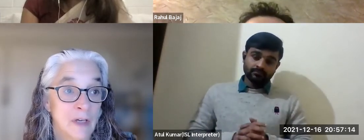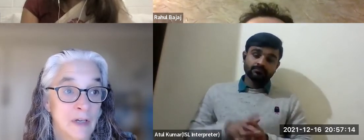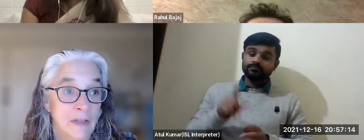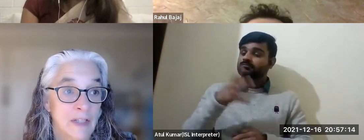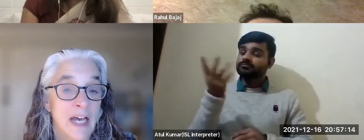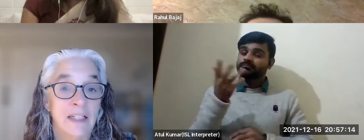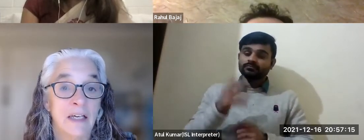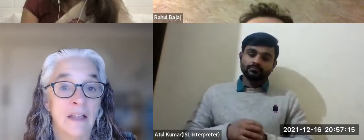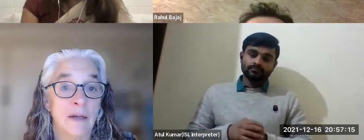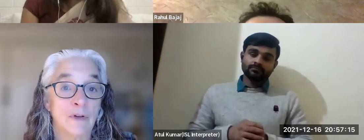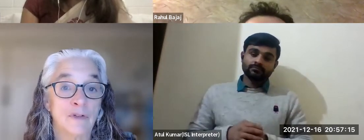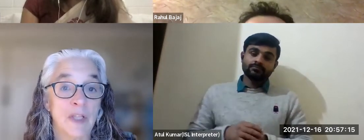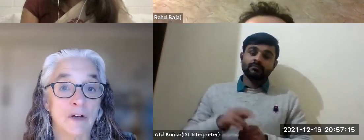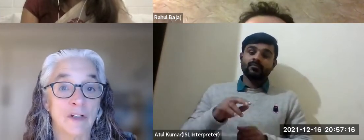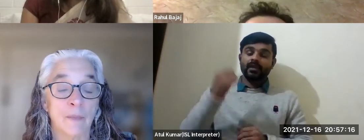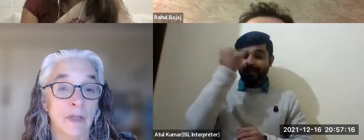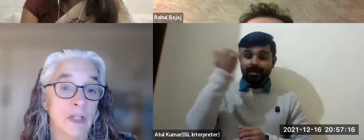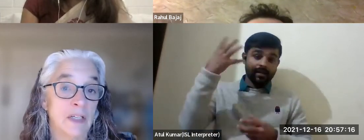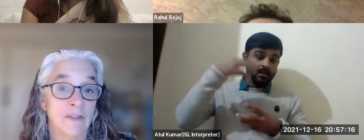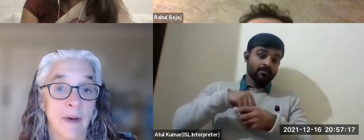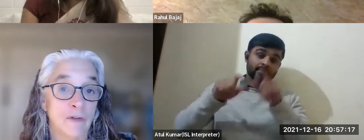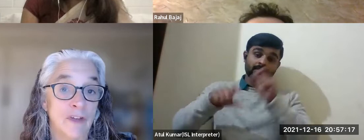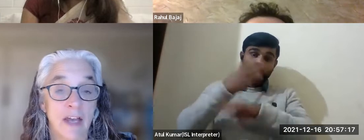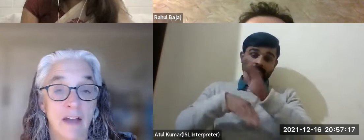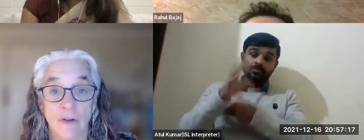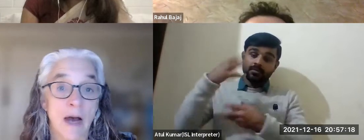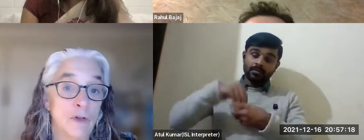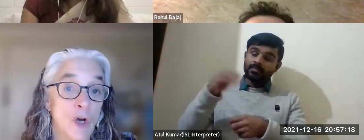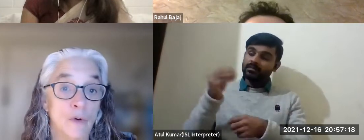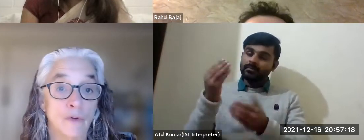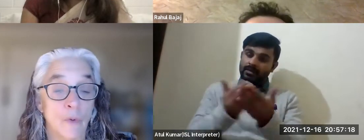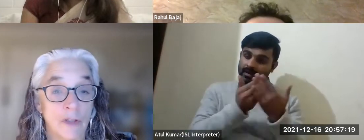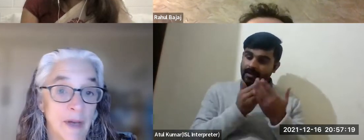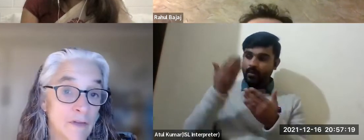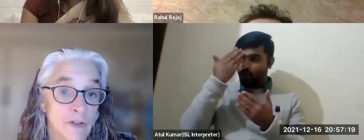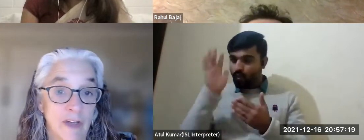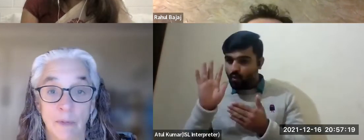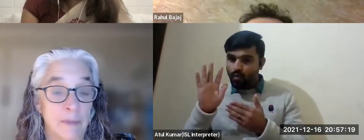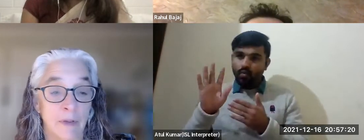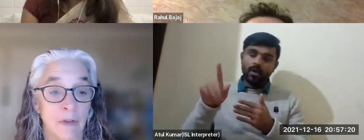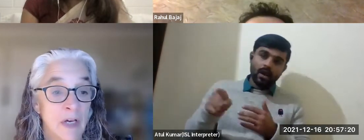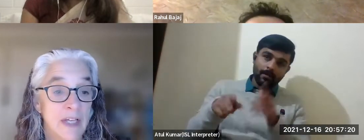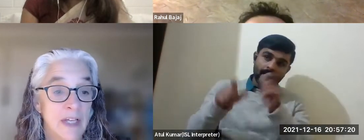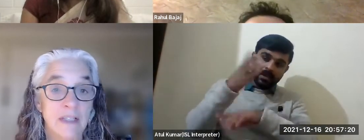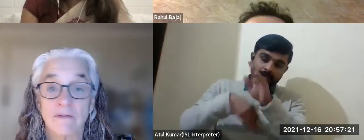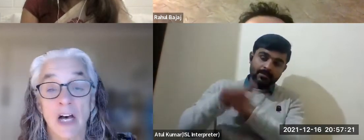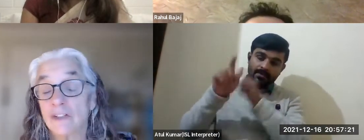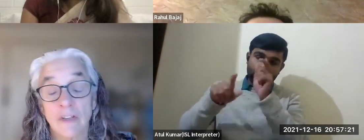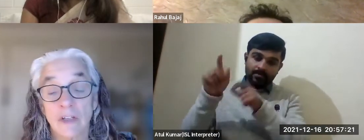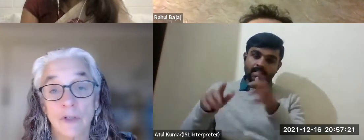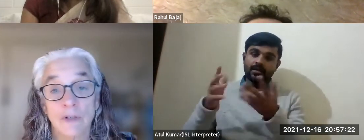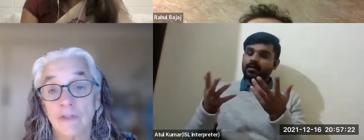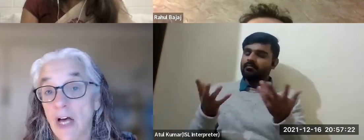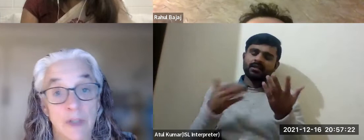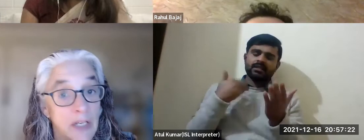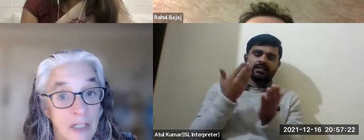Because the idea that a person without a disability can somehow save or somehow knows what's best for disabled people, that doesn't fly, just